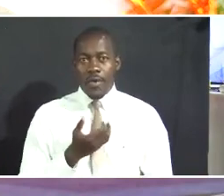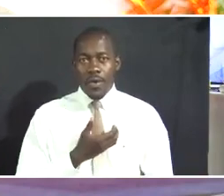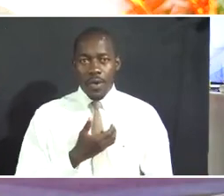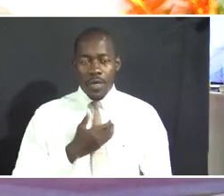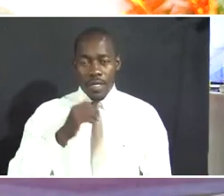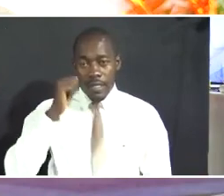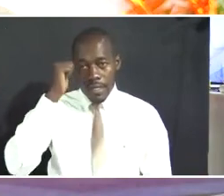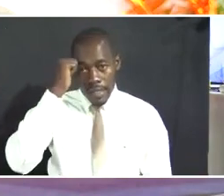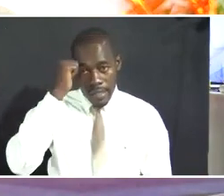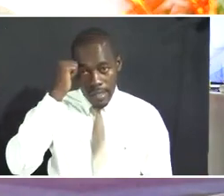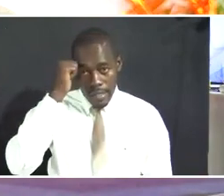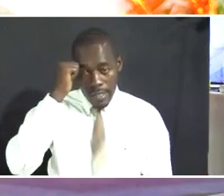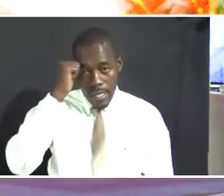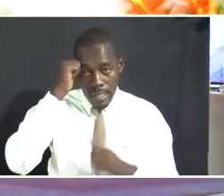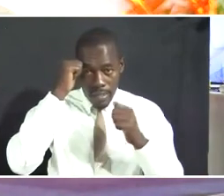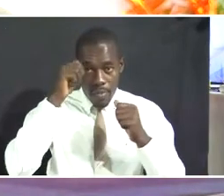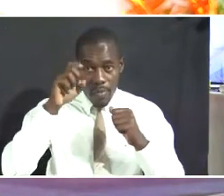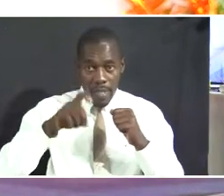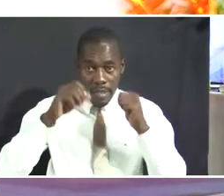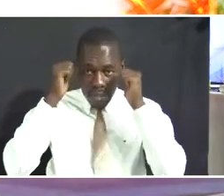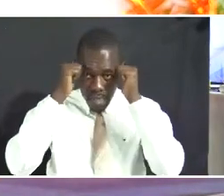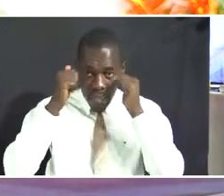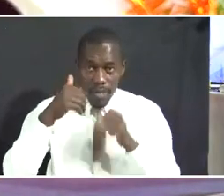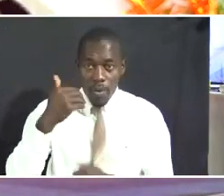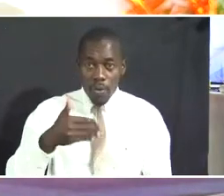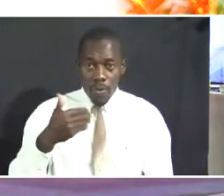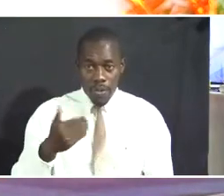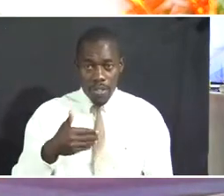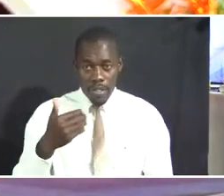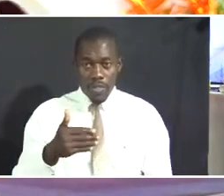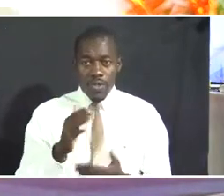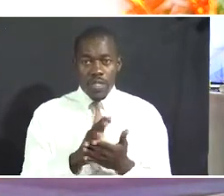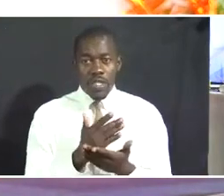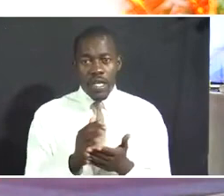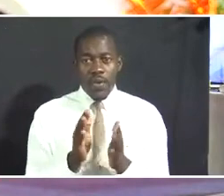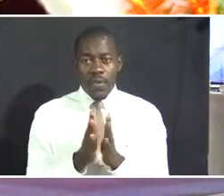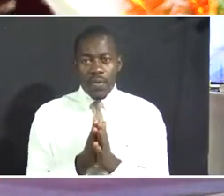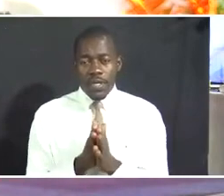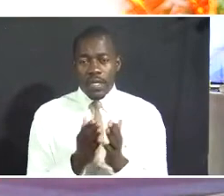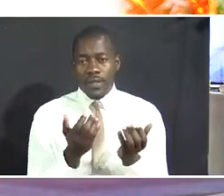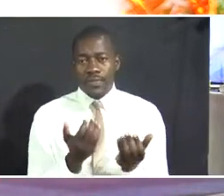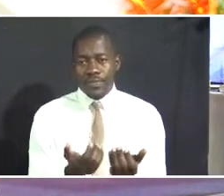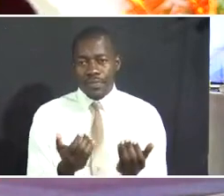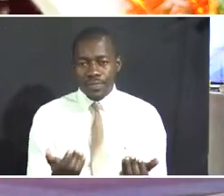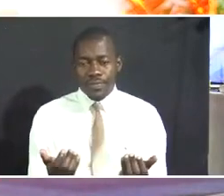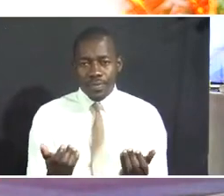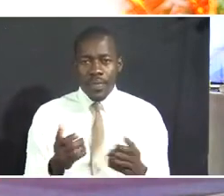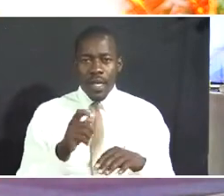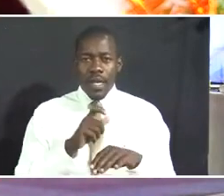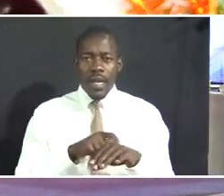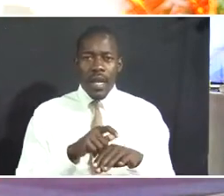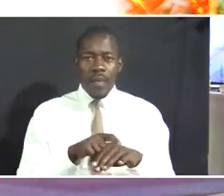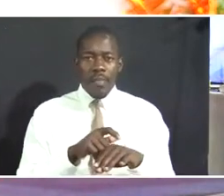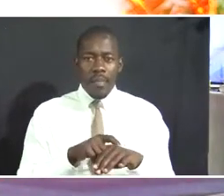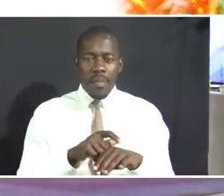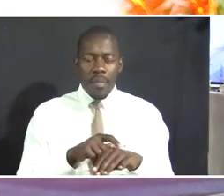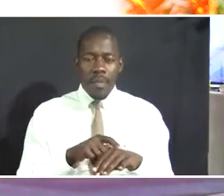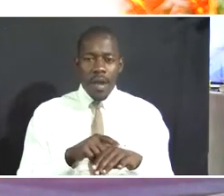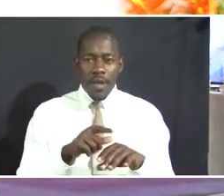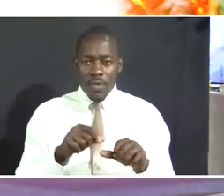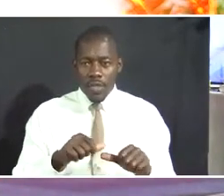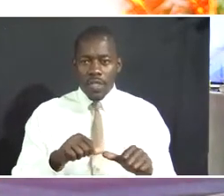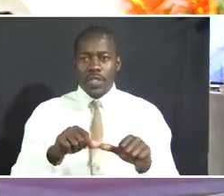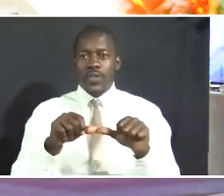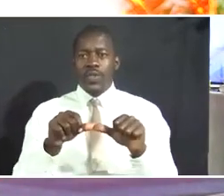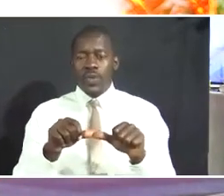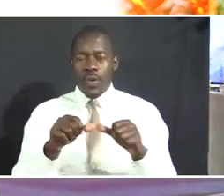we have nothing to share with our children. But the moment I continue developing a lifestyle of Bible study and prayer life in